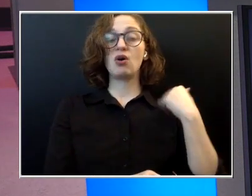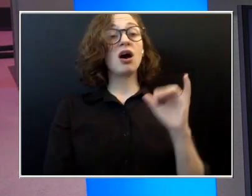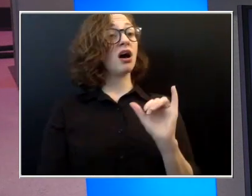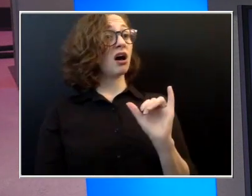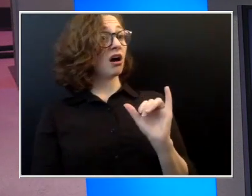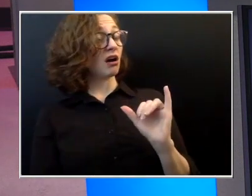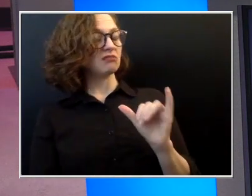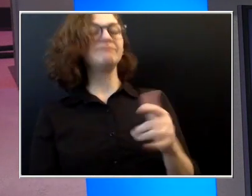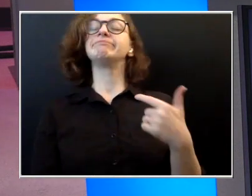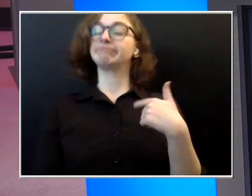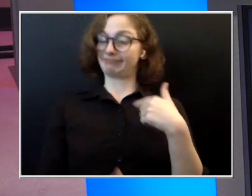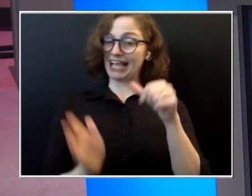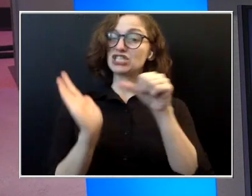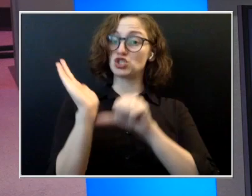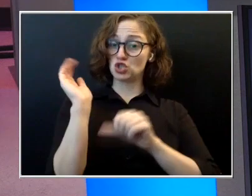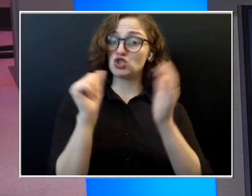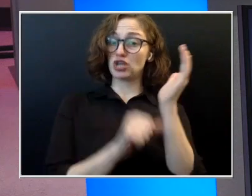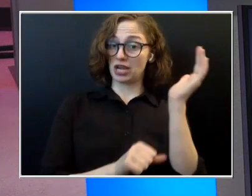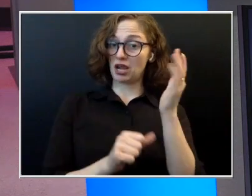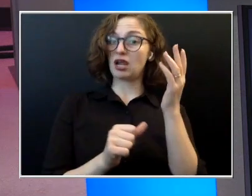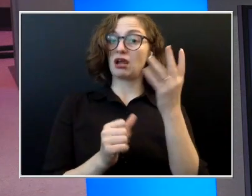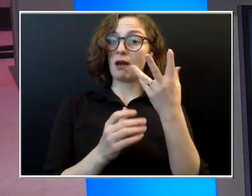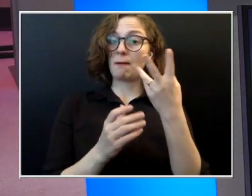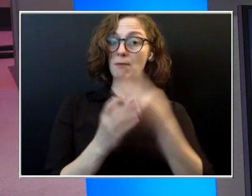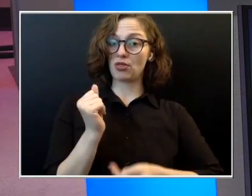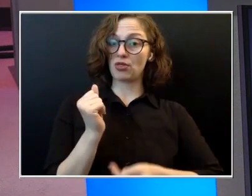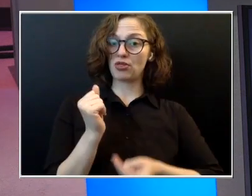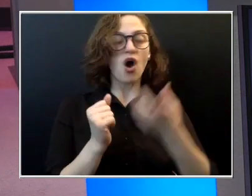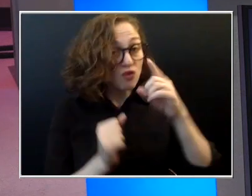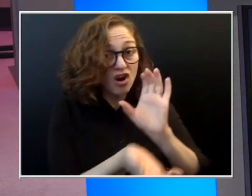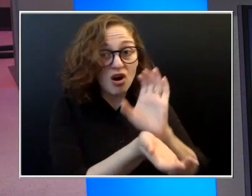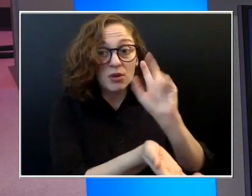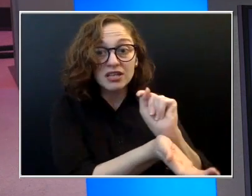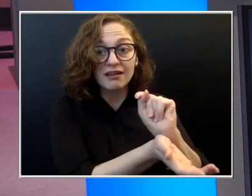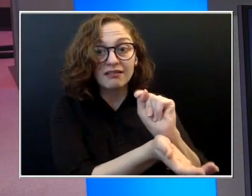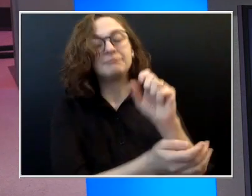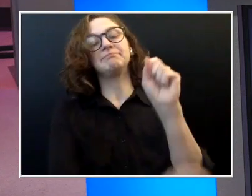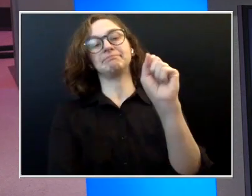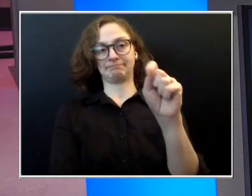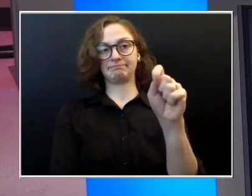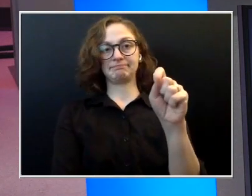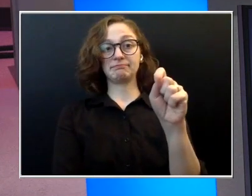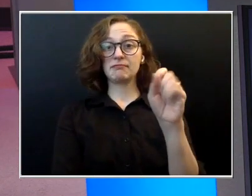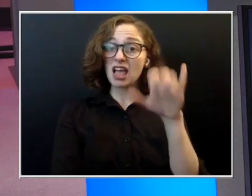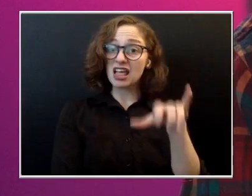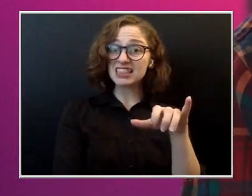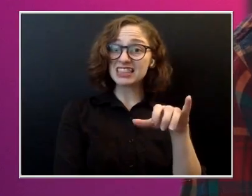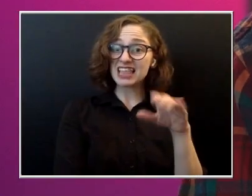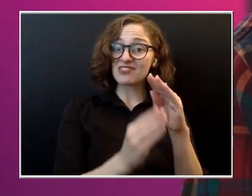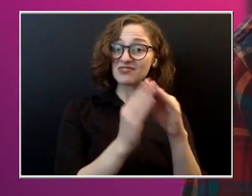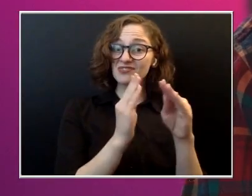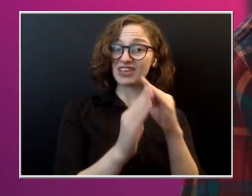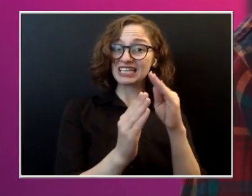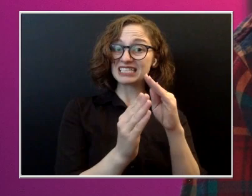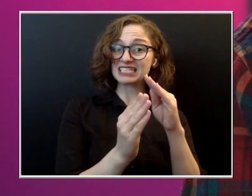for carpal tunnel. Yes. And this is, we see this all the time. Did it fix it? It took care of it. Yeah, because I